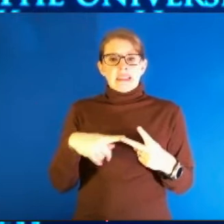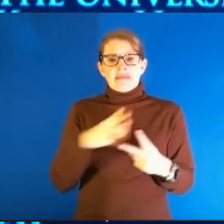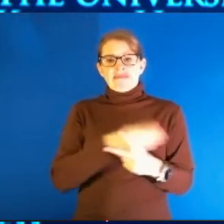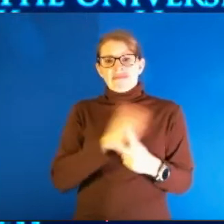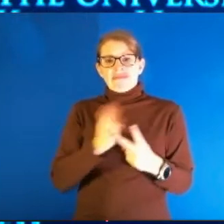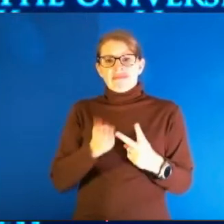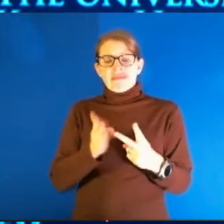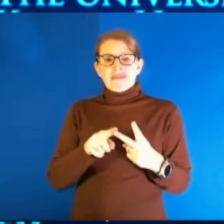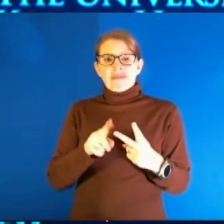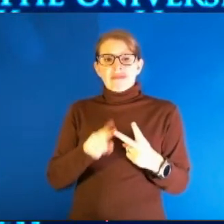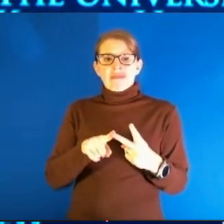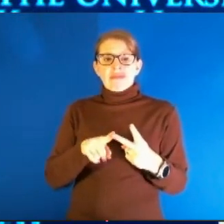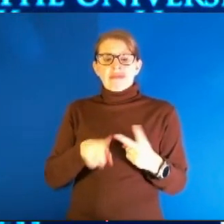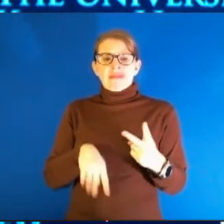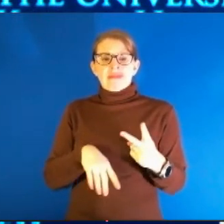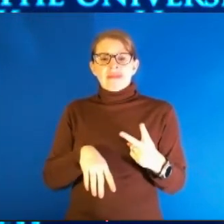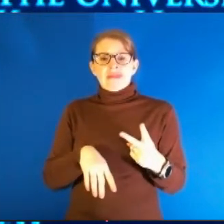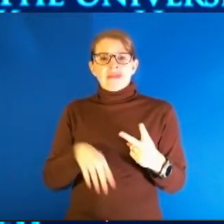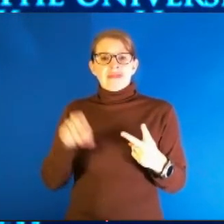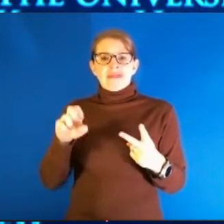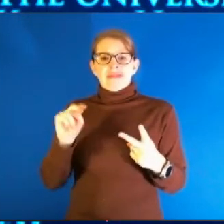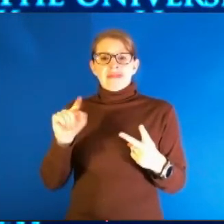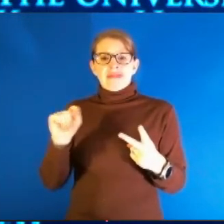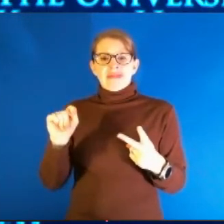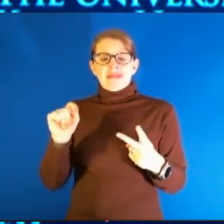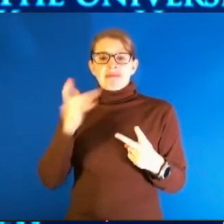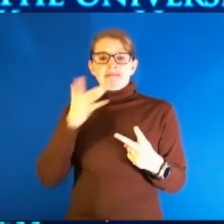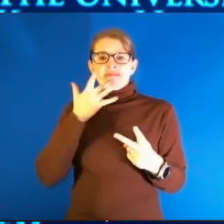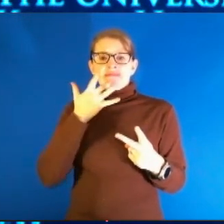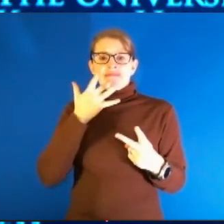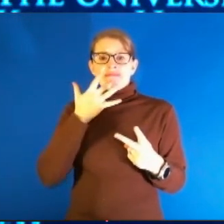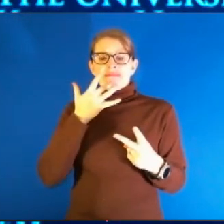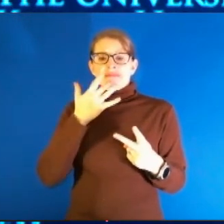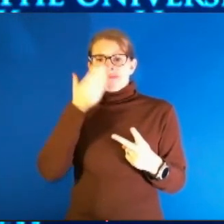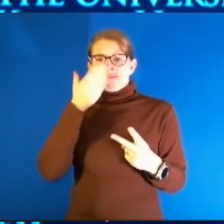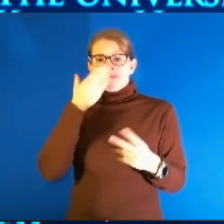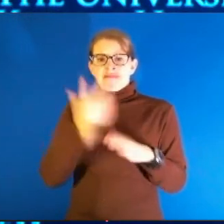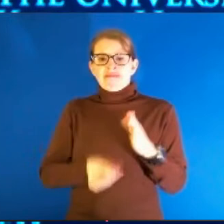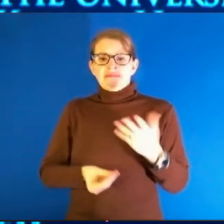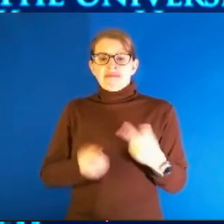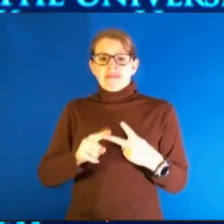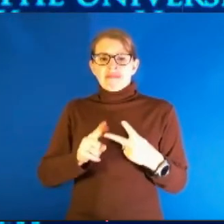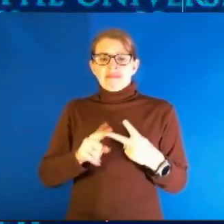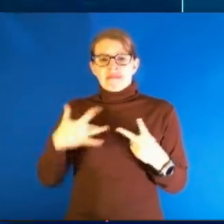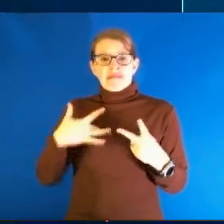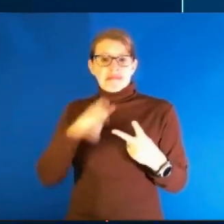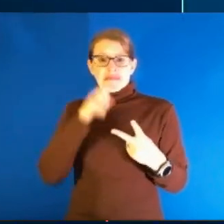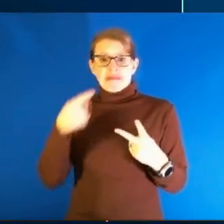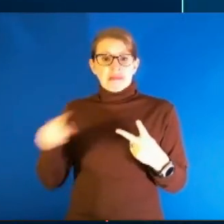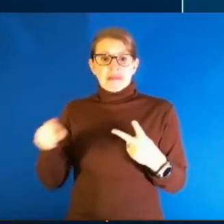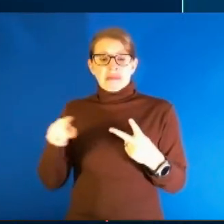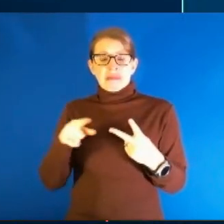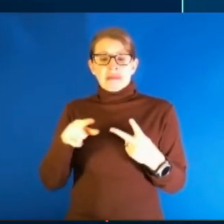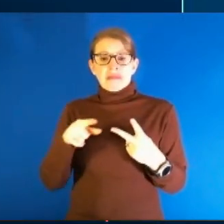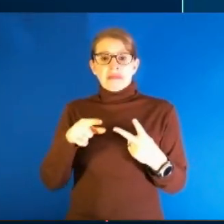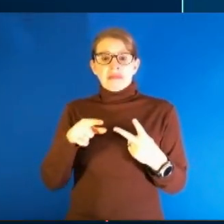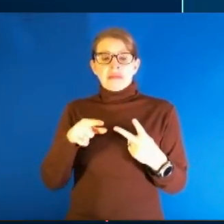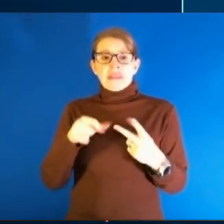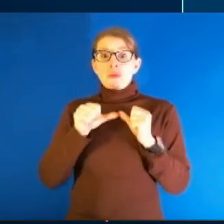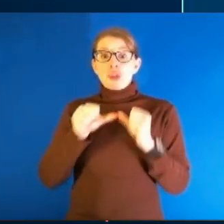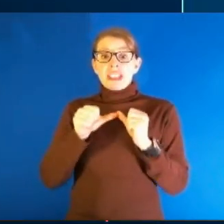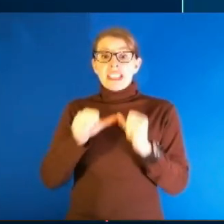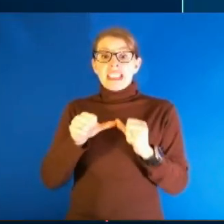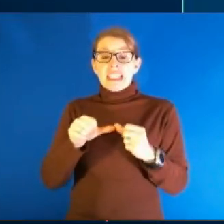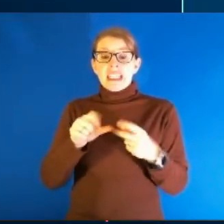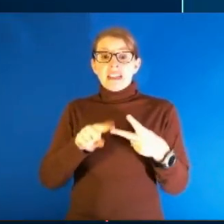otolaryngology, and ENT is loss of taste and smell. And so of the things we see that are the least common, loss of taste and smell persisting is probably on that, there you